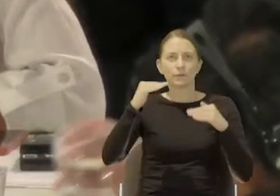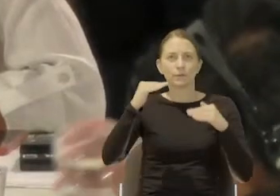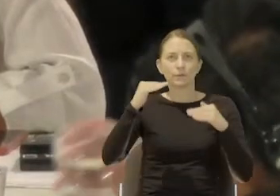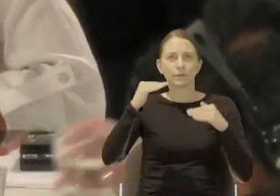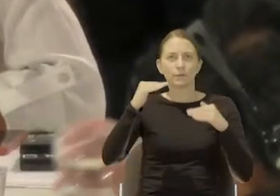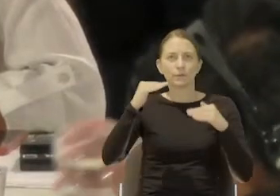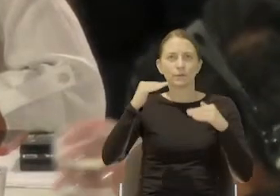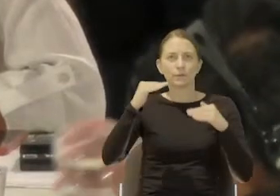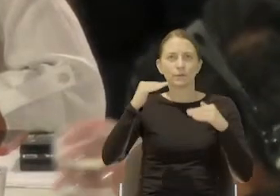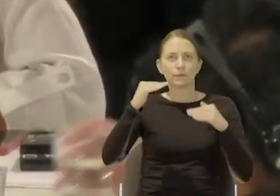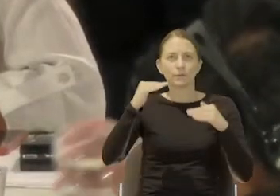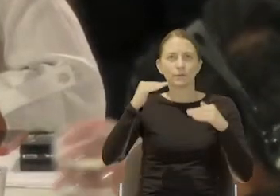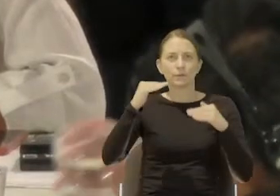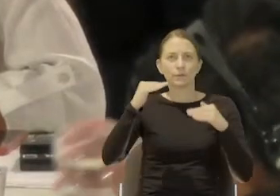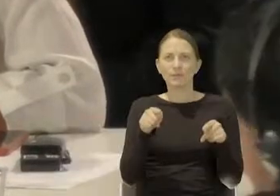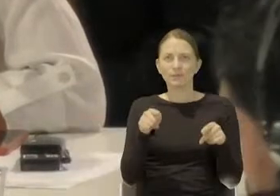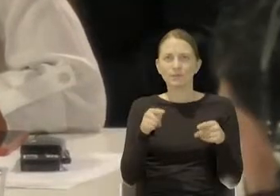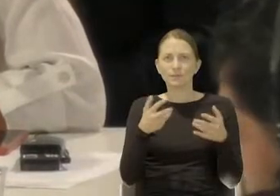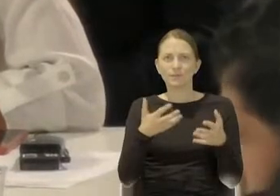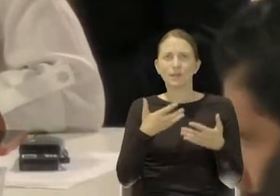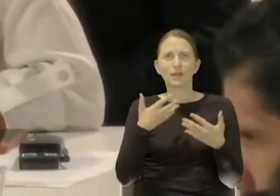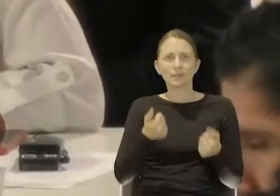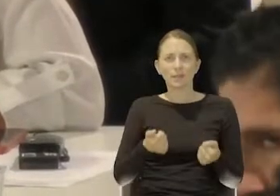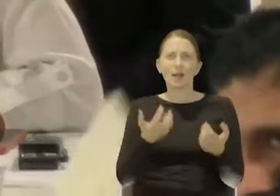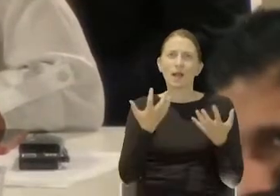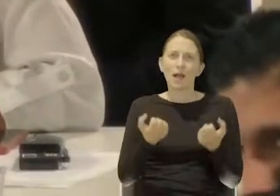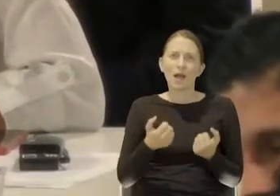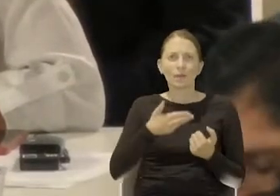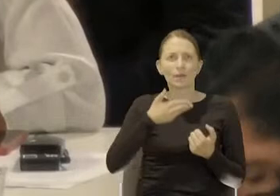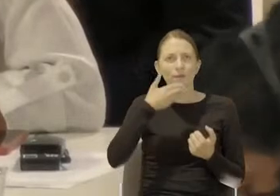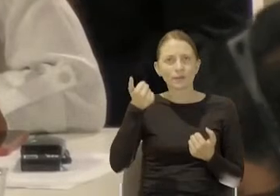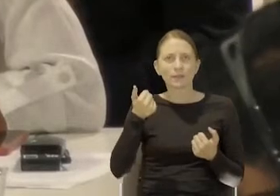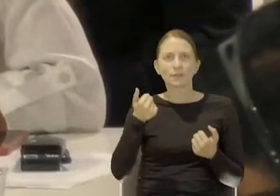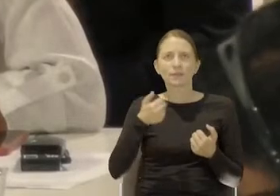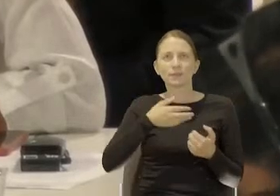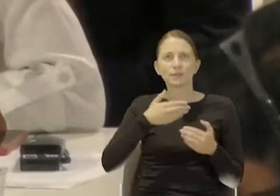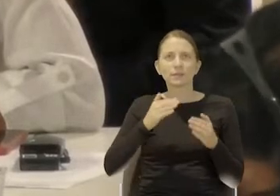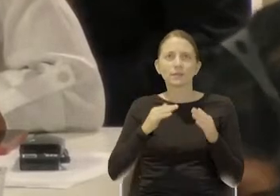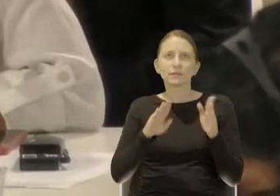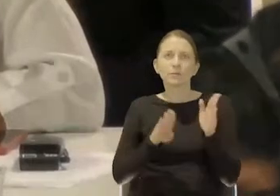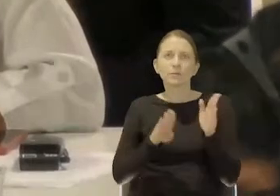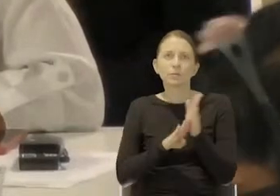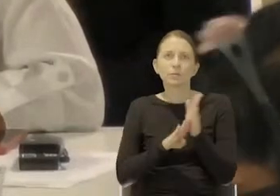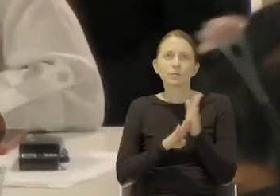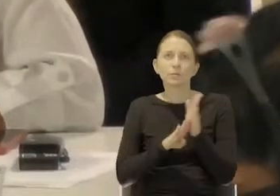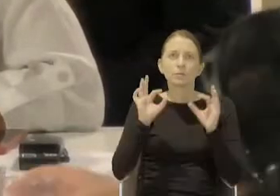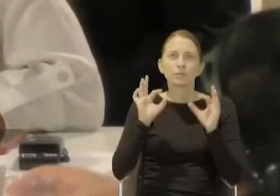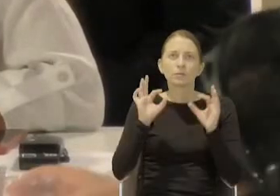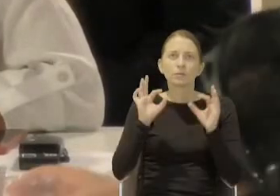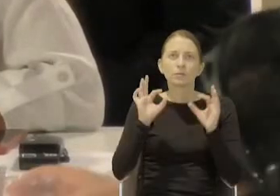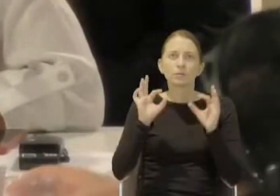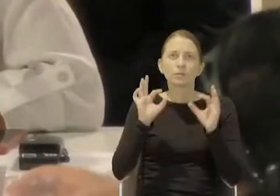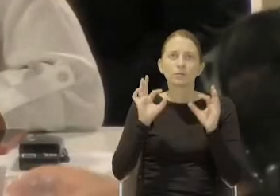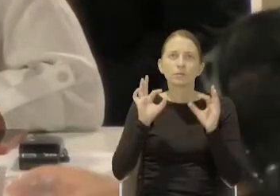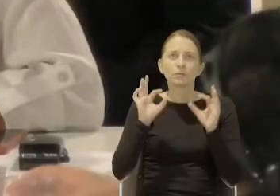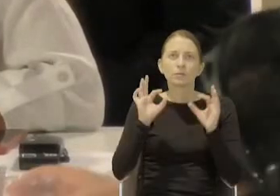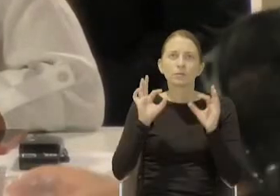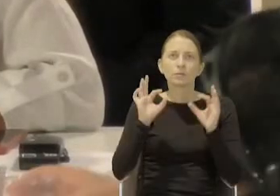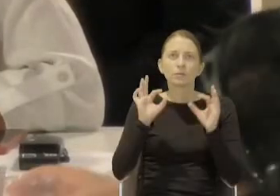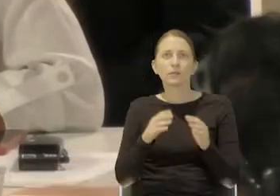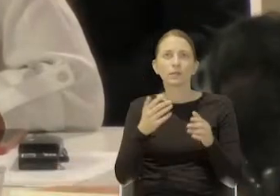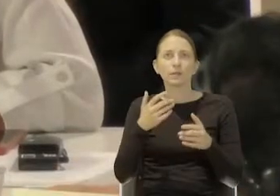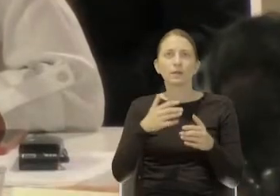expanding conditions to attract new investments through the elaboration of 5 frameworks ESG, aligned with the